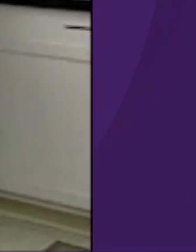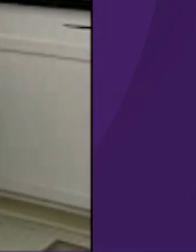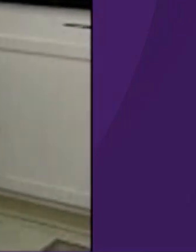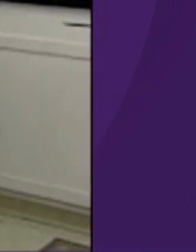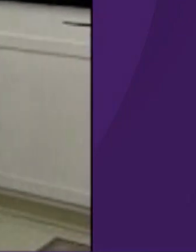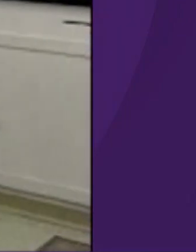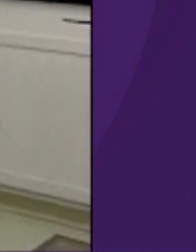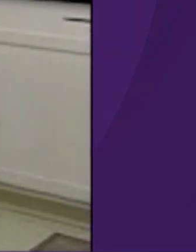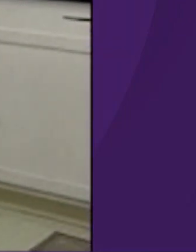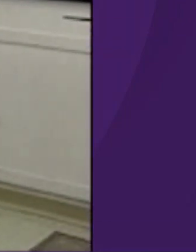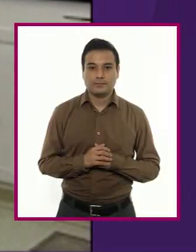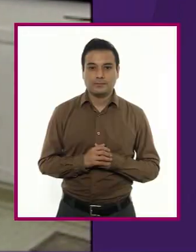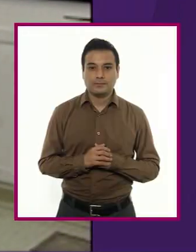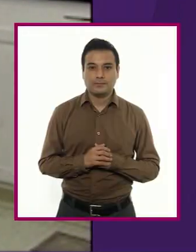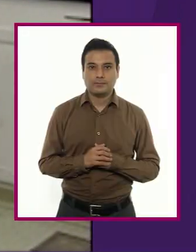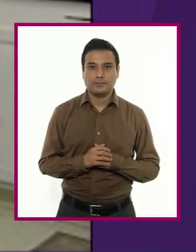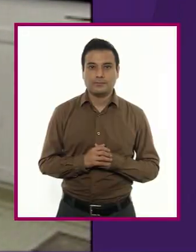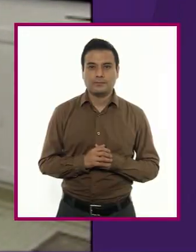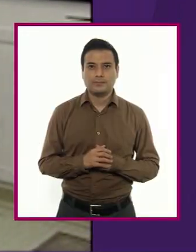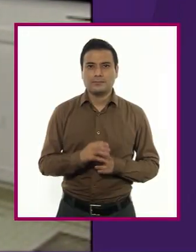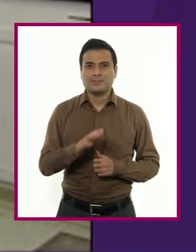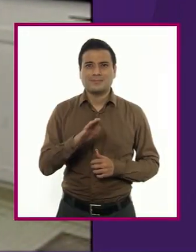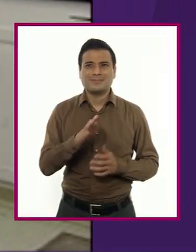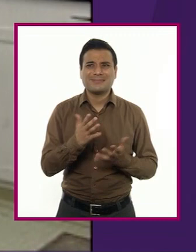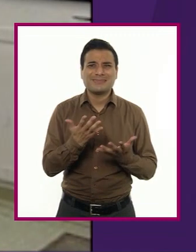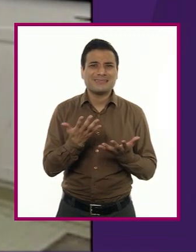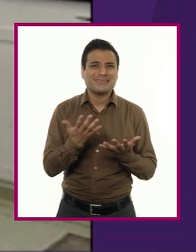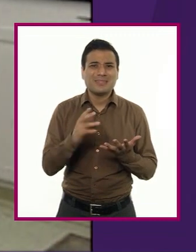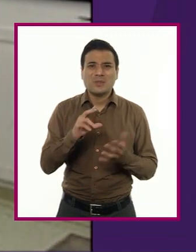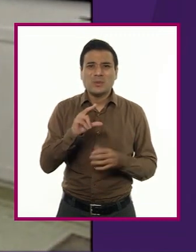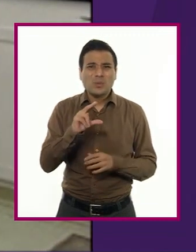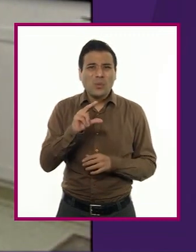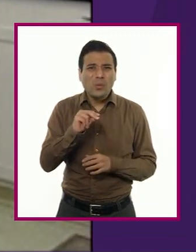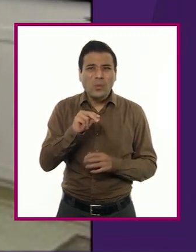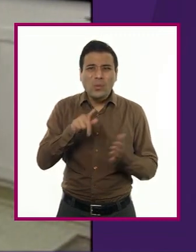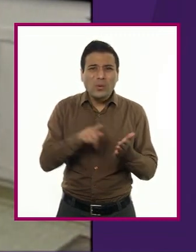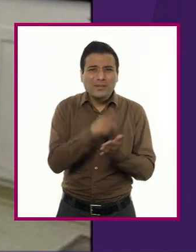Oh, please, not again.